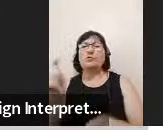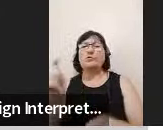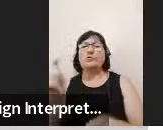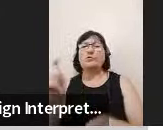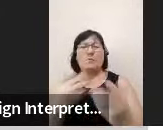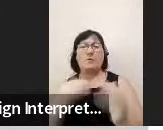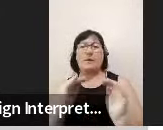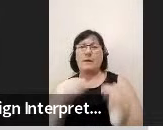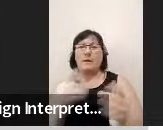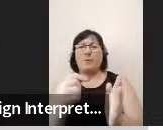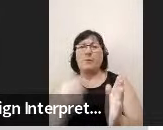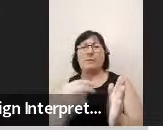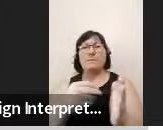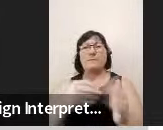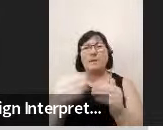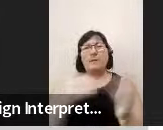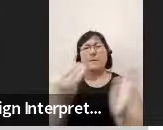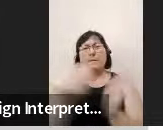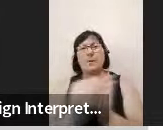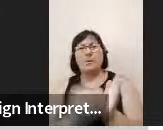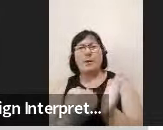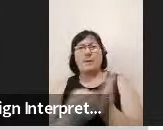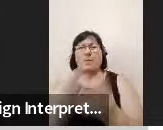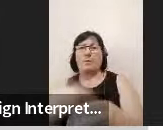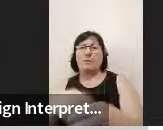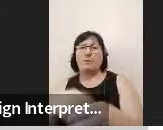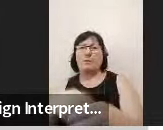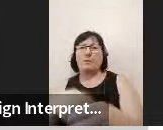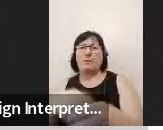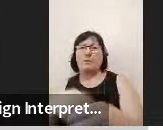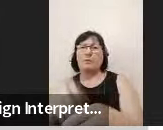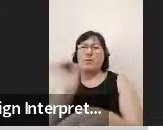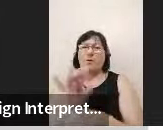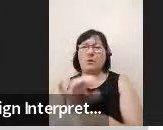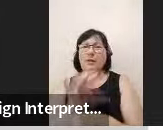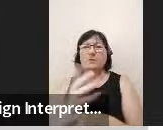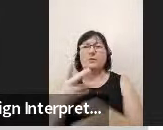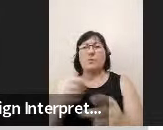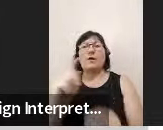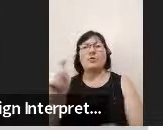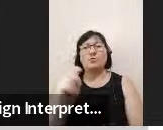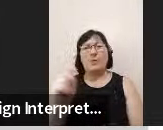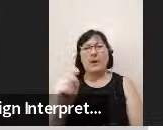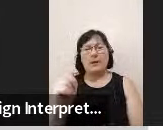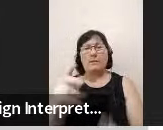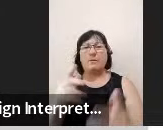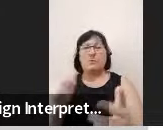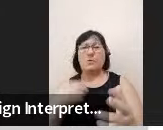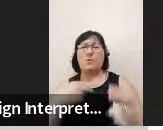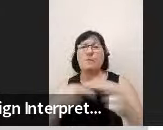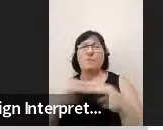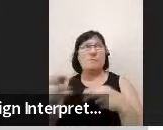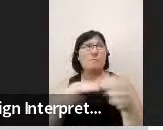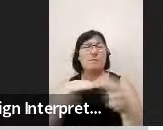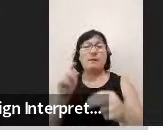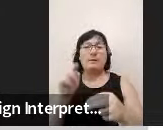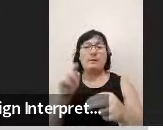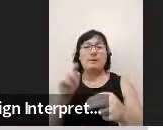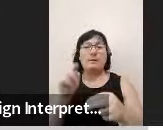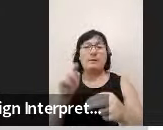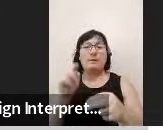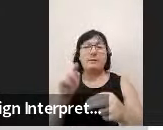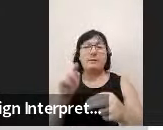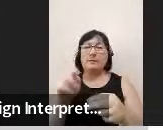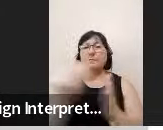consultation continuously and regularly with trade, because we built this program not for you, but with